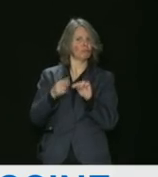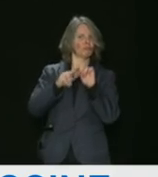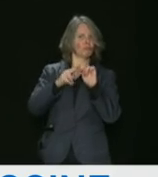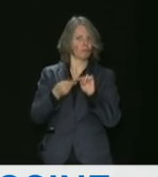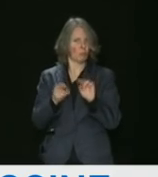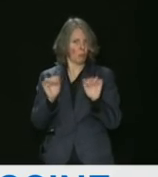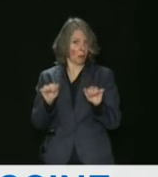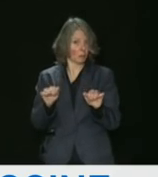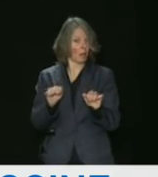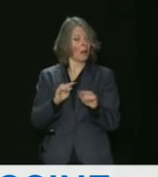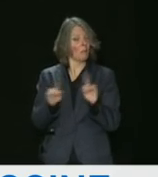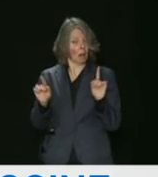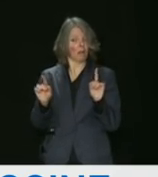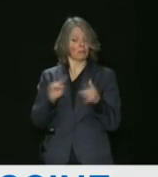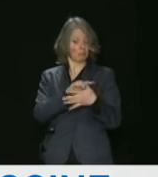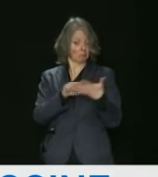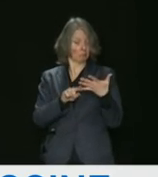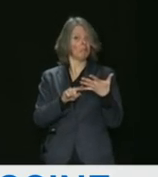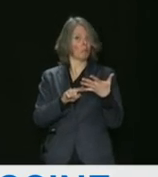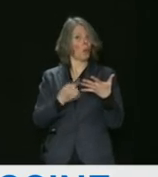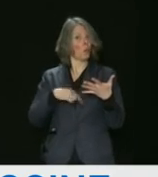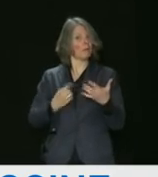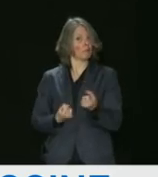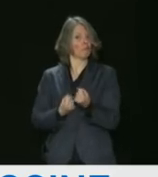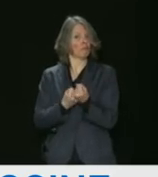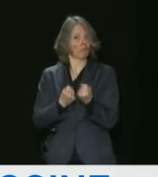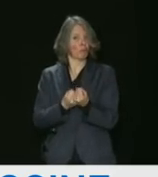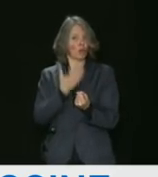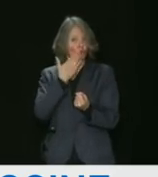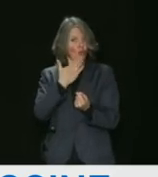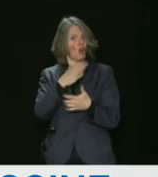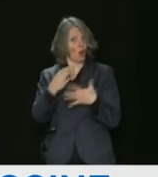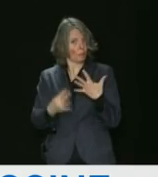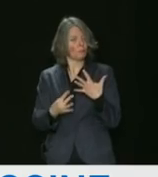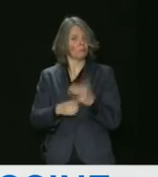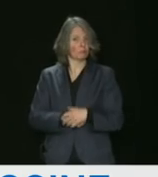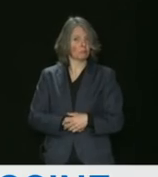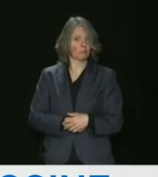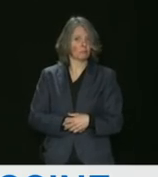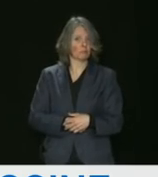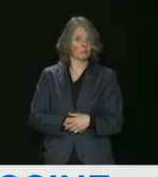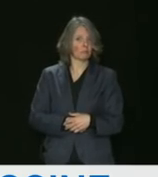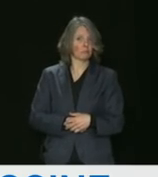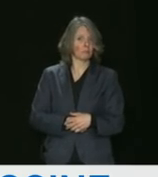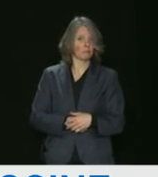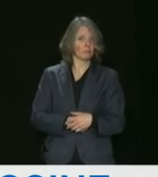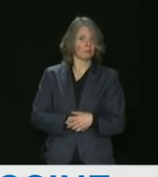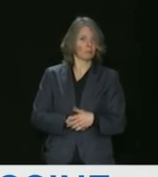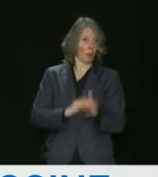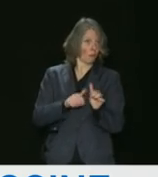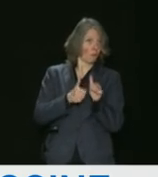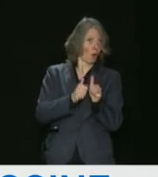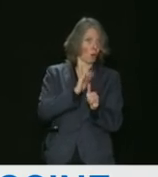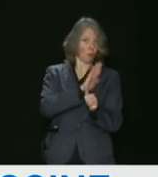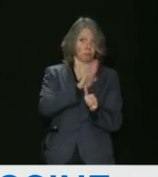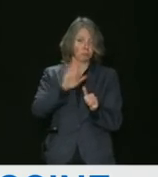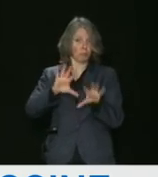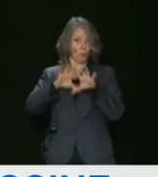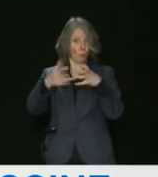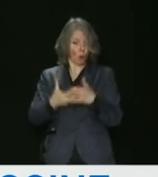very good vaccine choices, as demonstrated by the studies in the real world